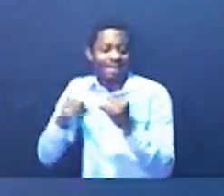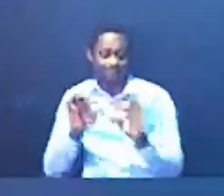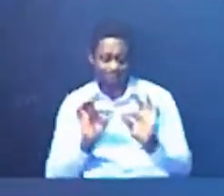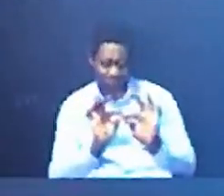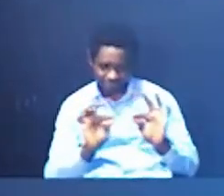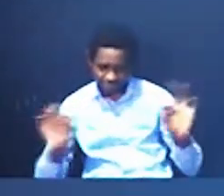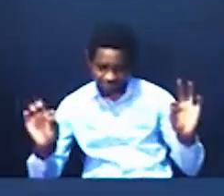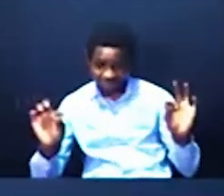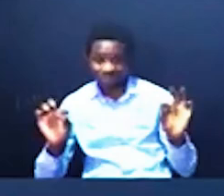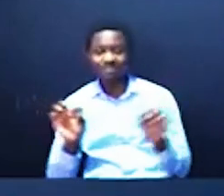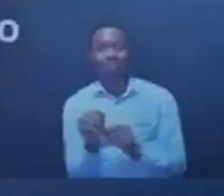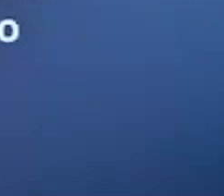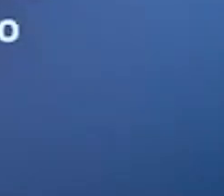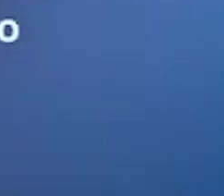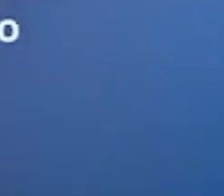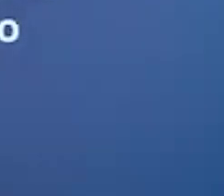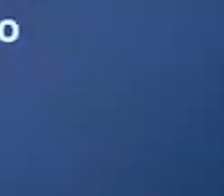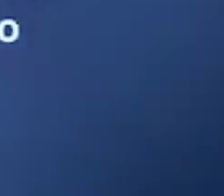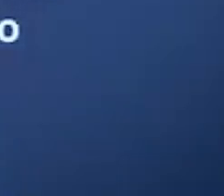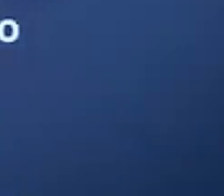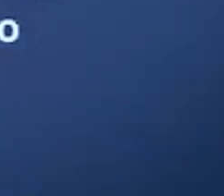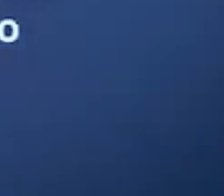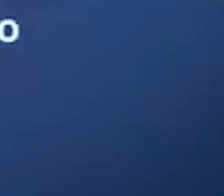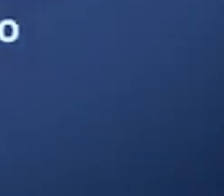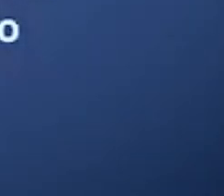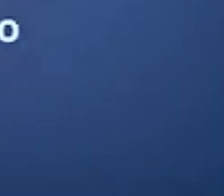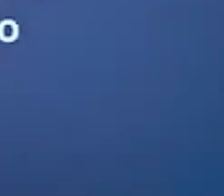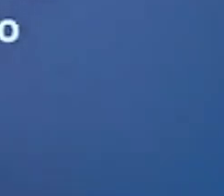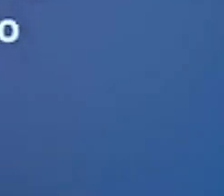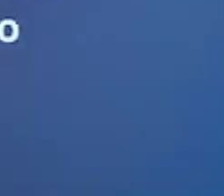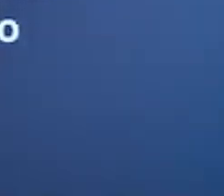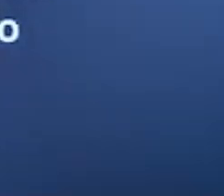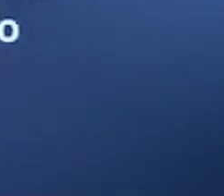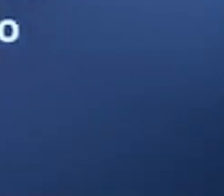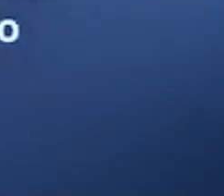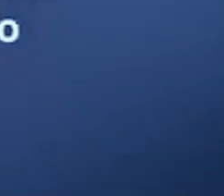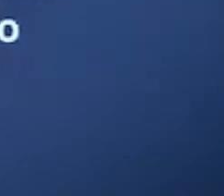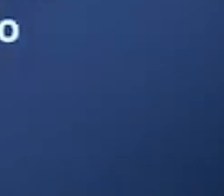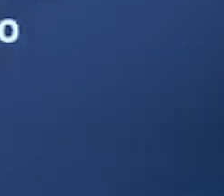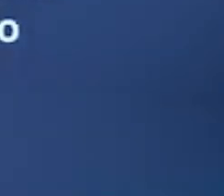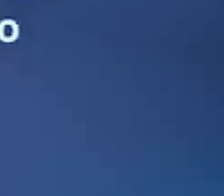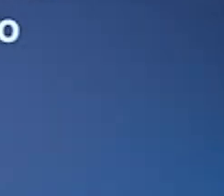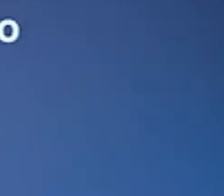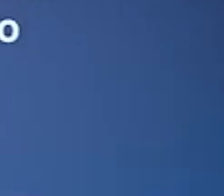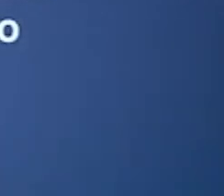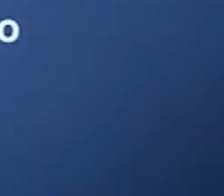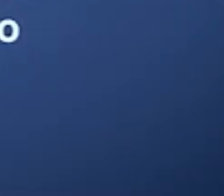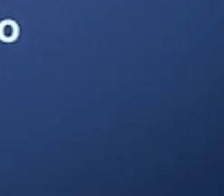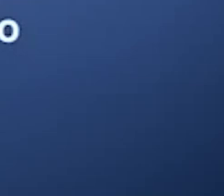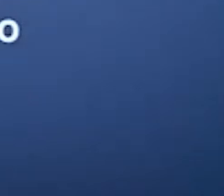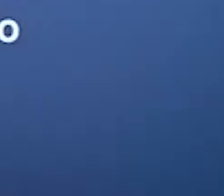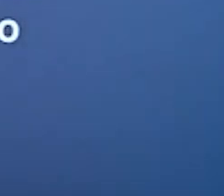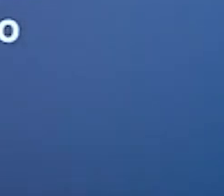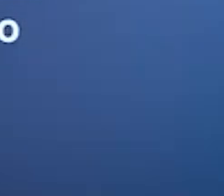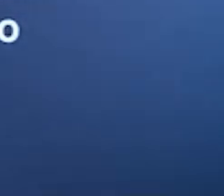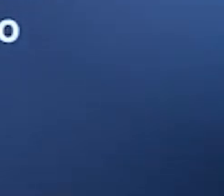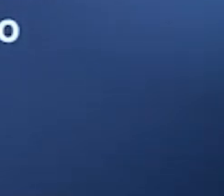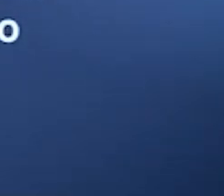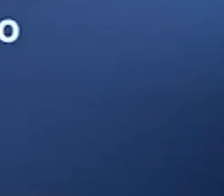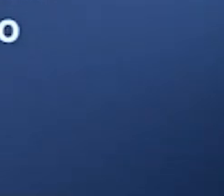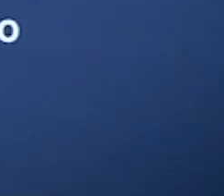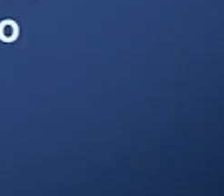ye nuno e wo, sinsaya ikra tokra honu. Shall sins be shams when sinners are